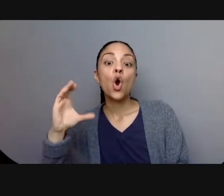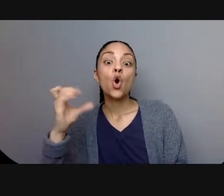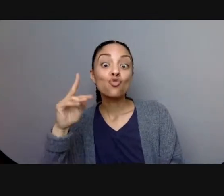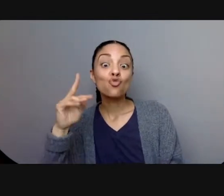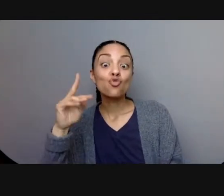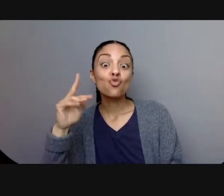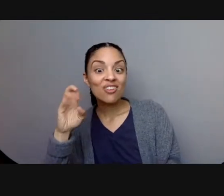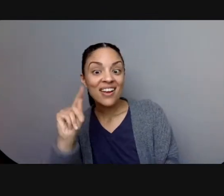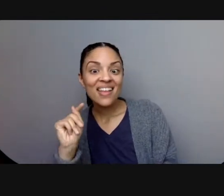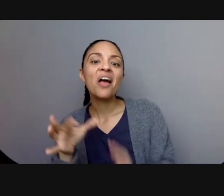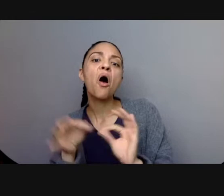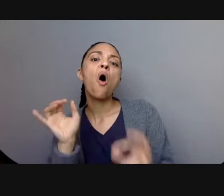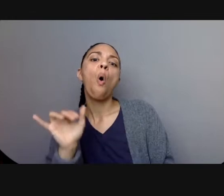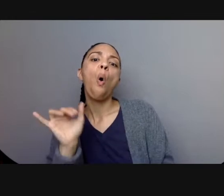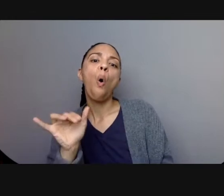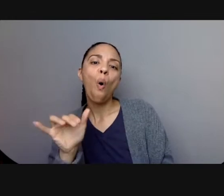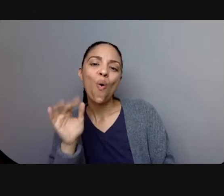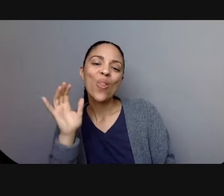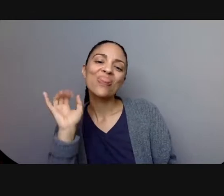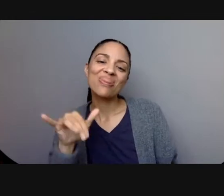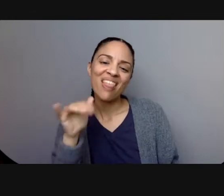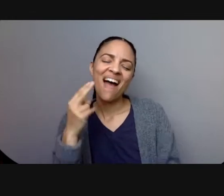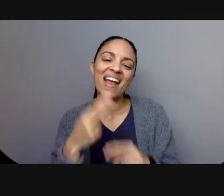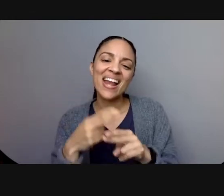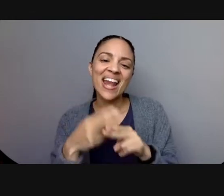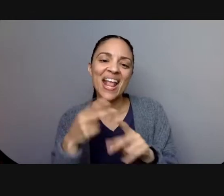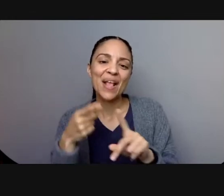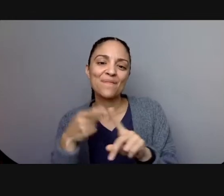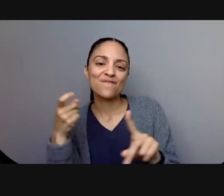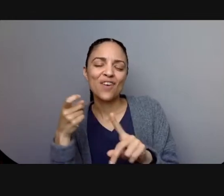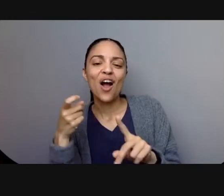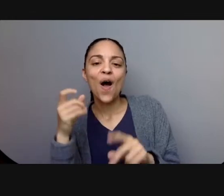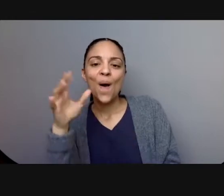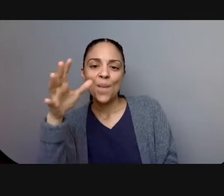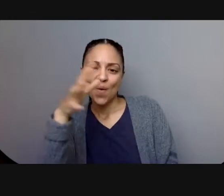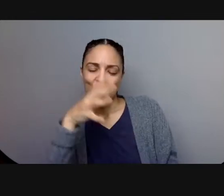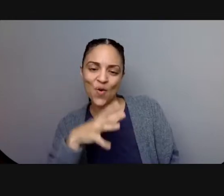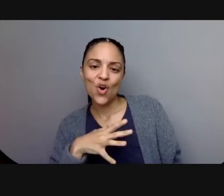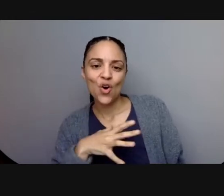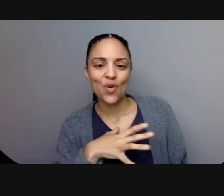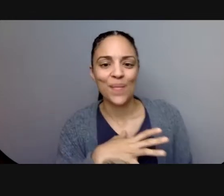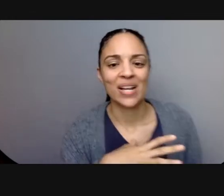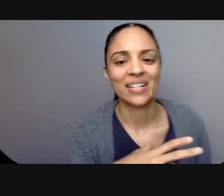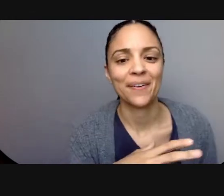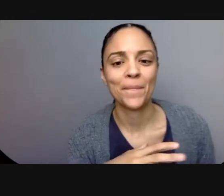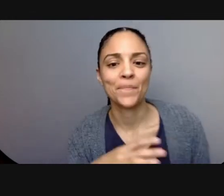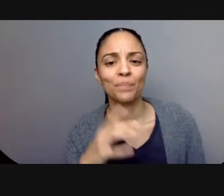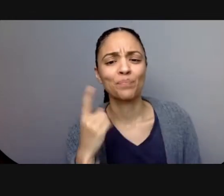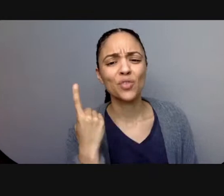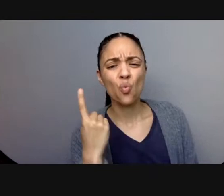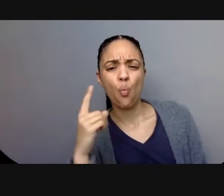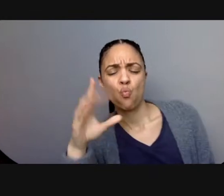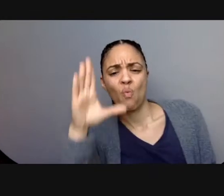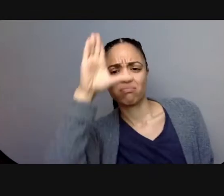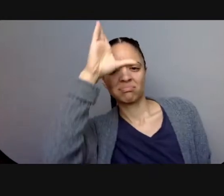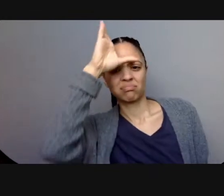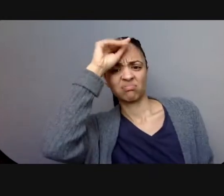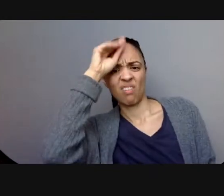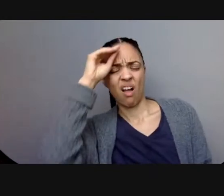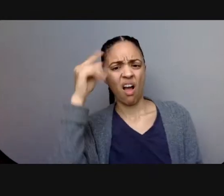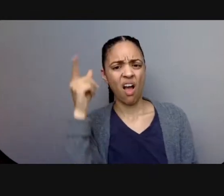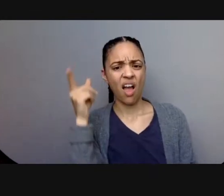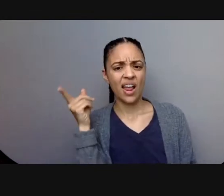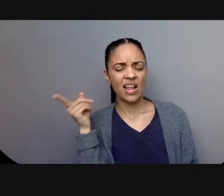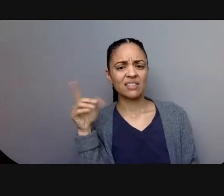class, I already had a friend, or not a friend, but a friend of a friend. There was already a dude in where I